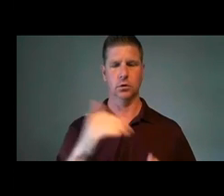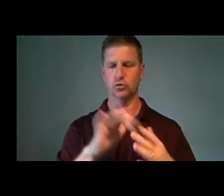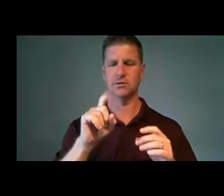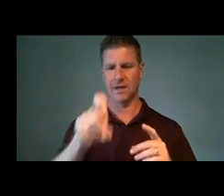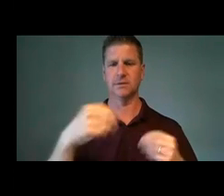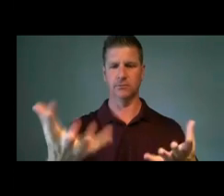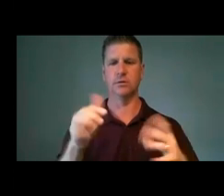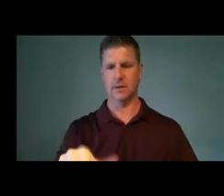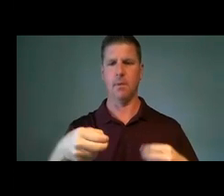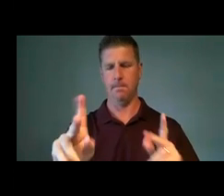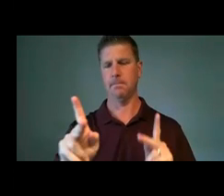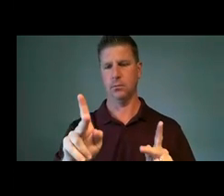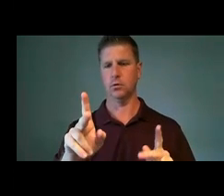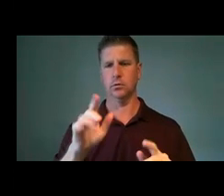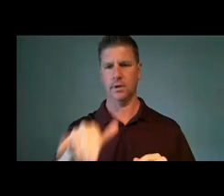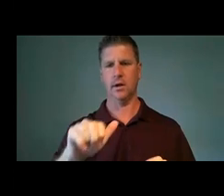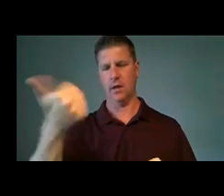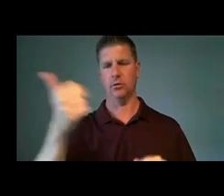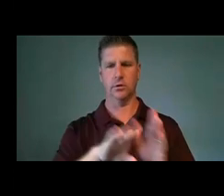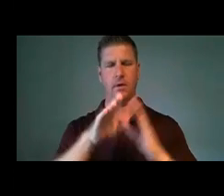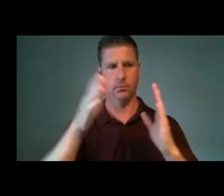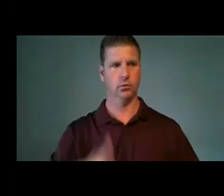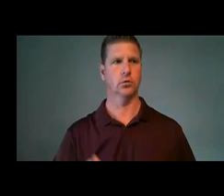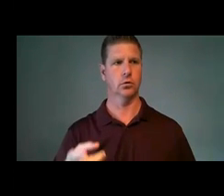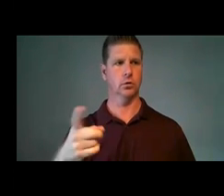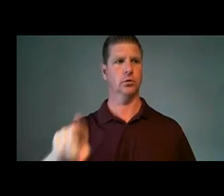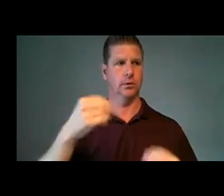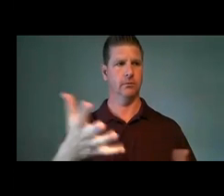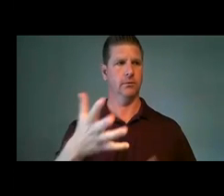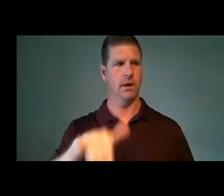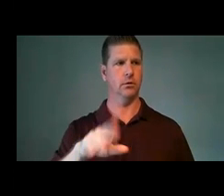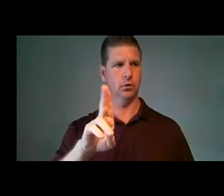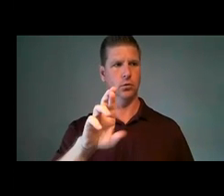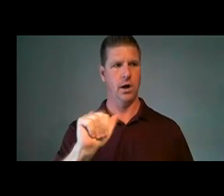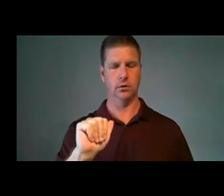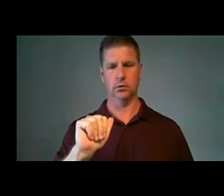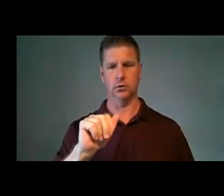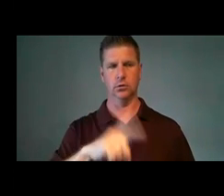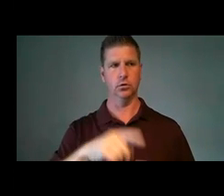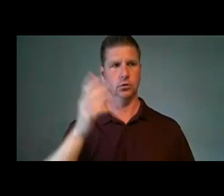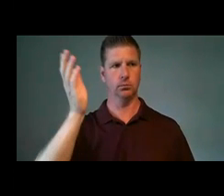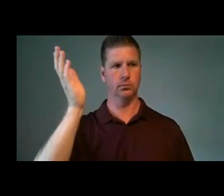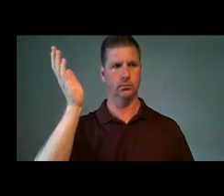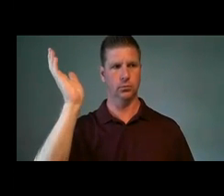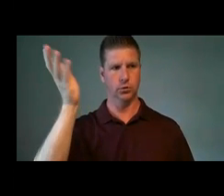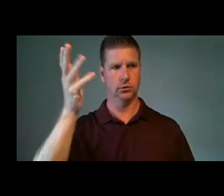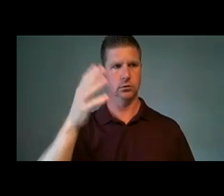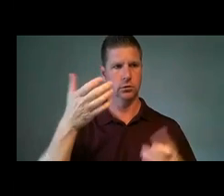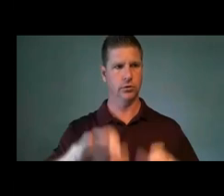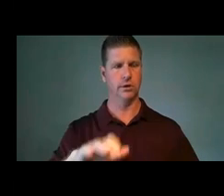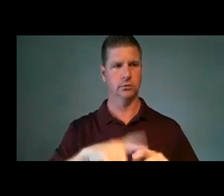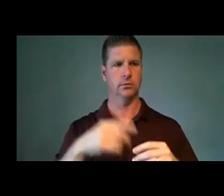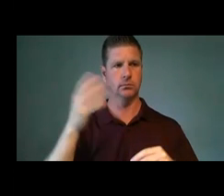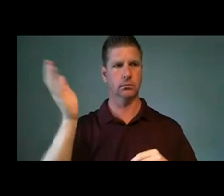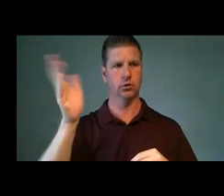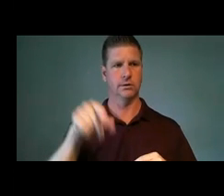him the same opportunity that other developers have been given by the URA to present a chance to present his